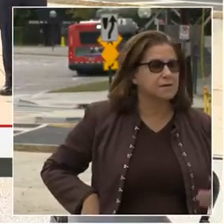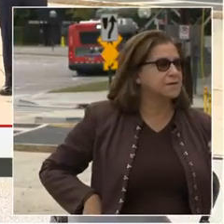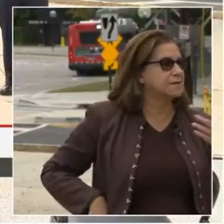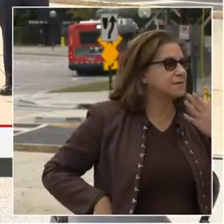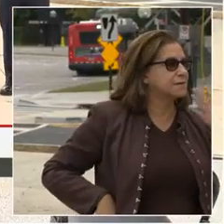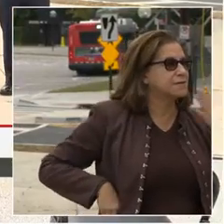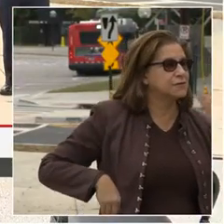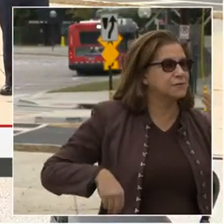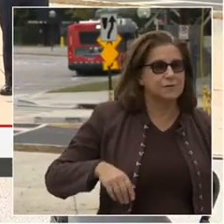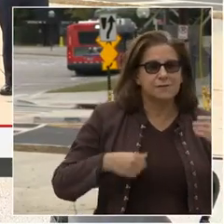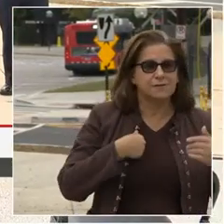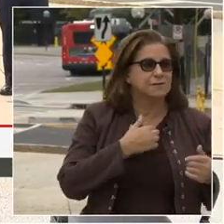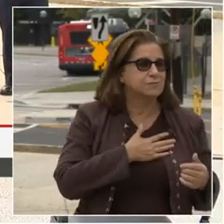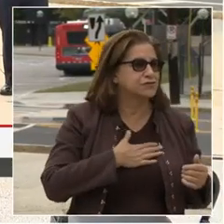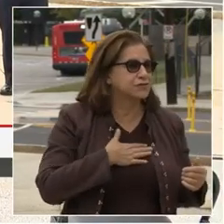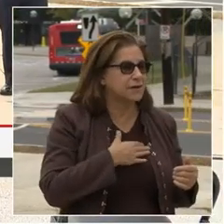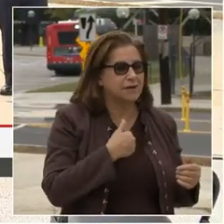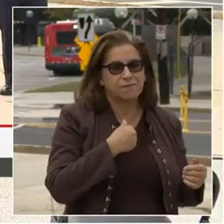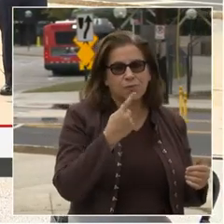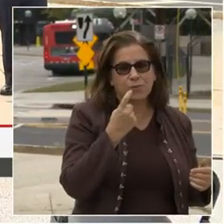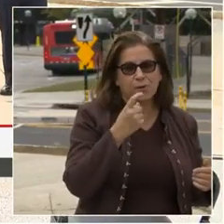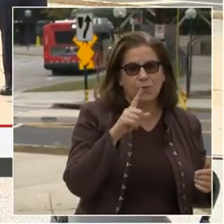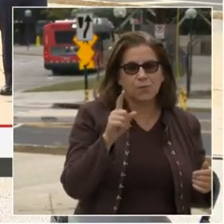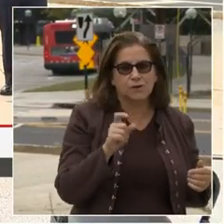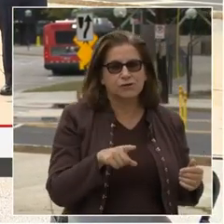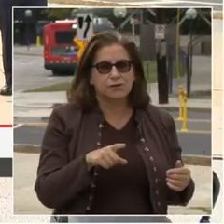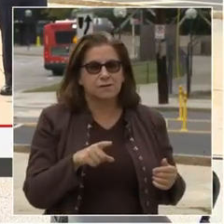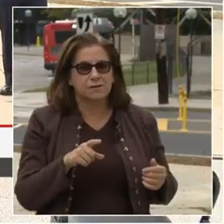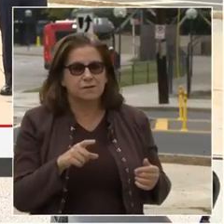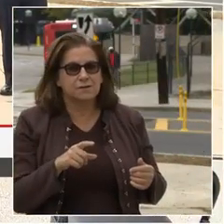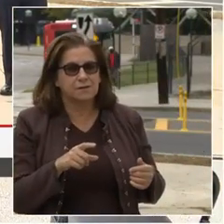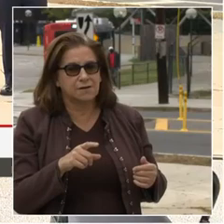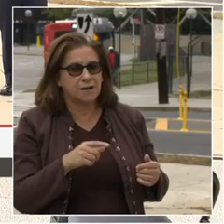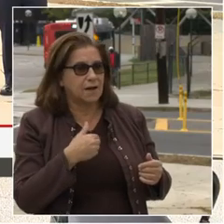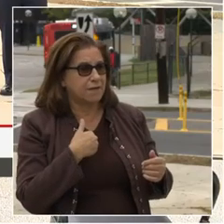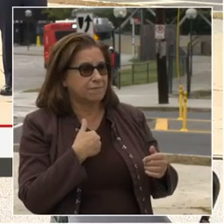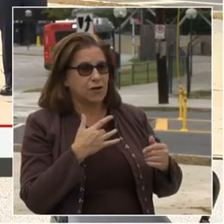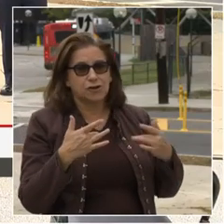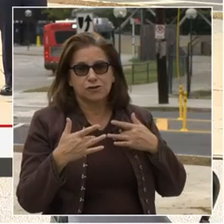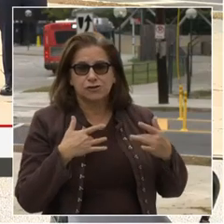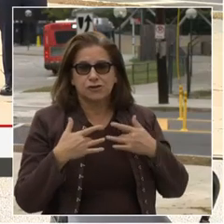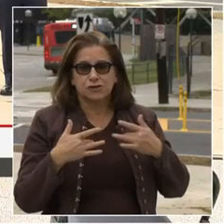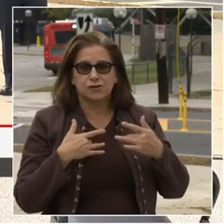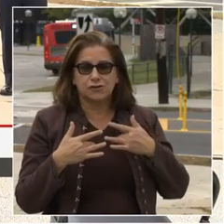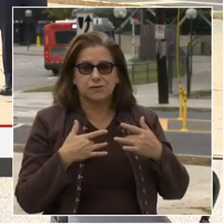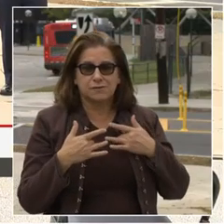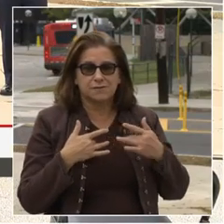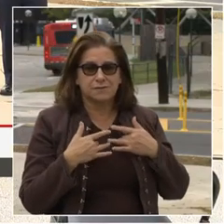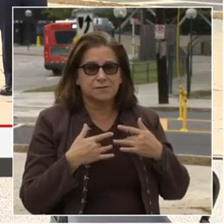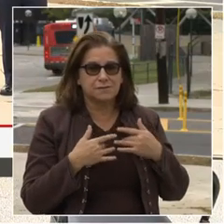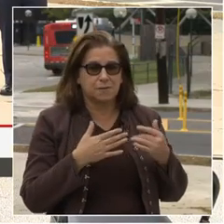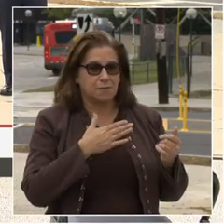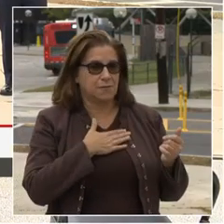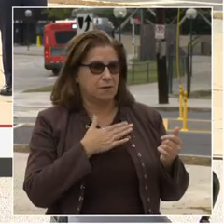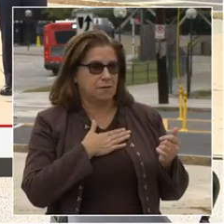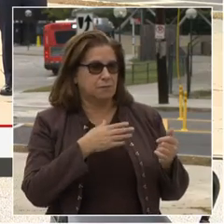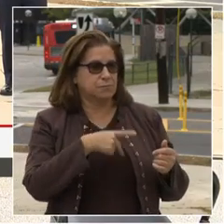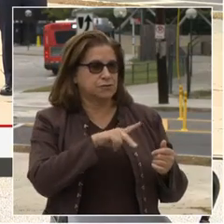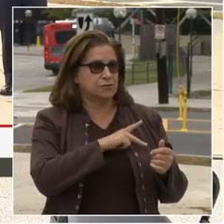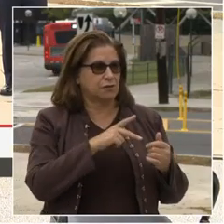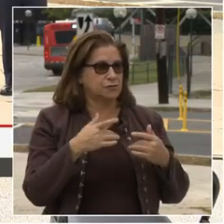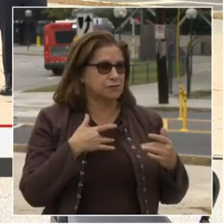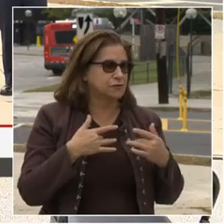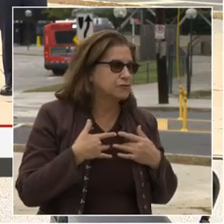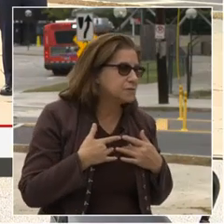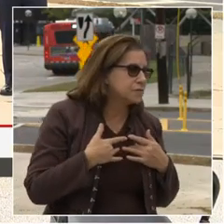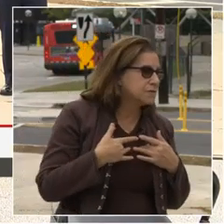out and addressing the concerns. There are a couple of things that I personally have that are concerning me, like this